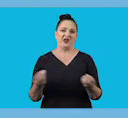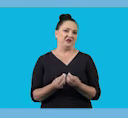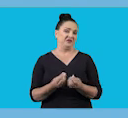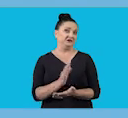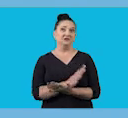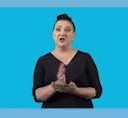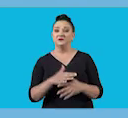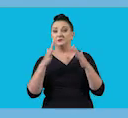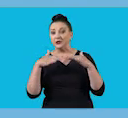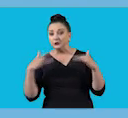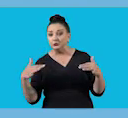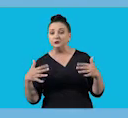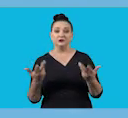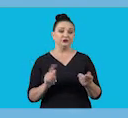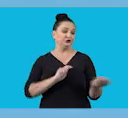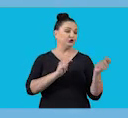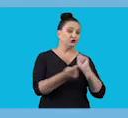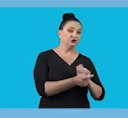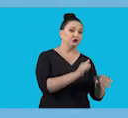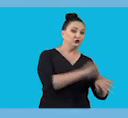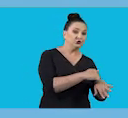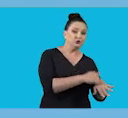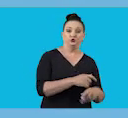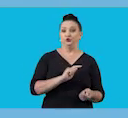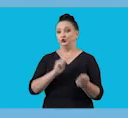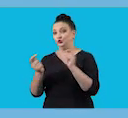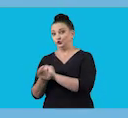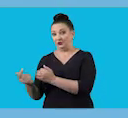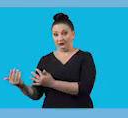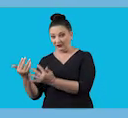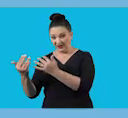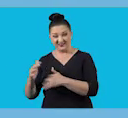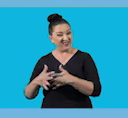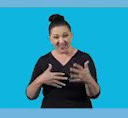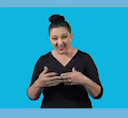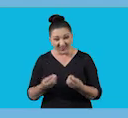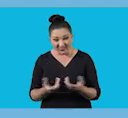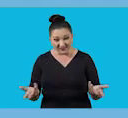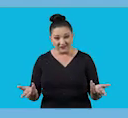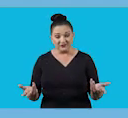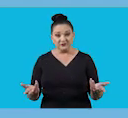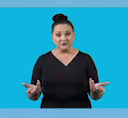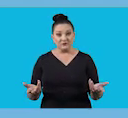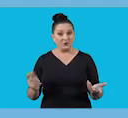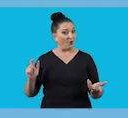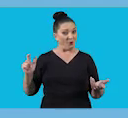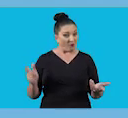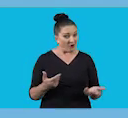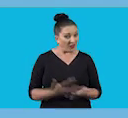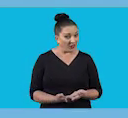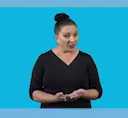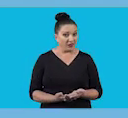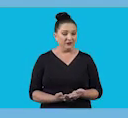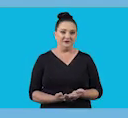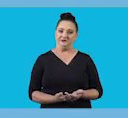any substance can sometimes be a liquid, and then in other times be a solid, in other times be a gas. Is that possible? Not all